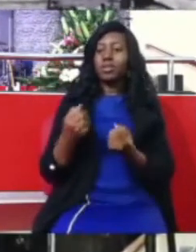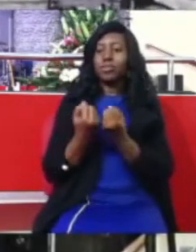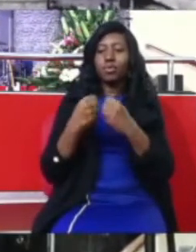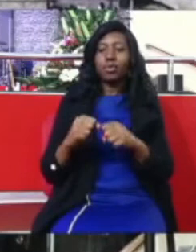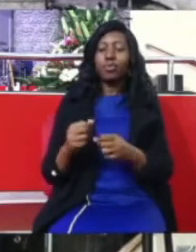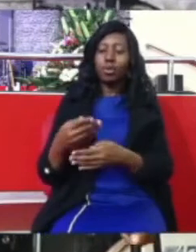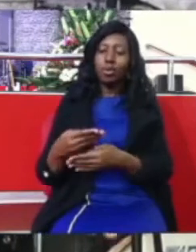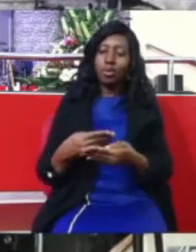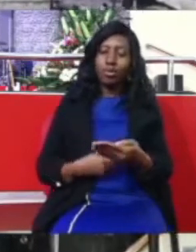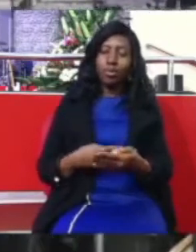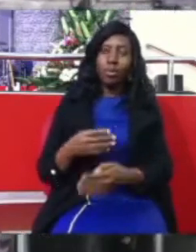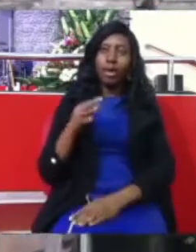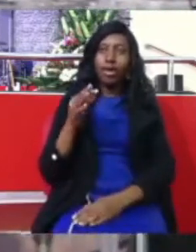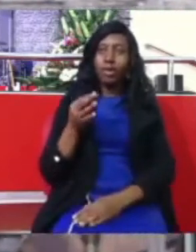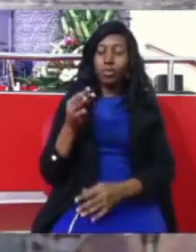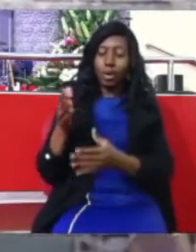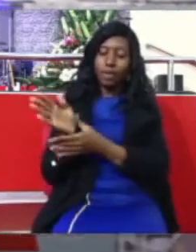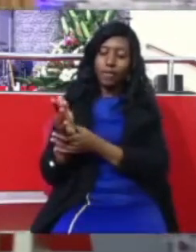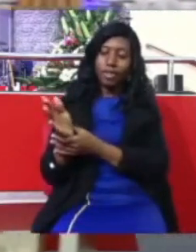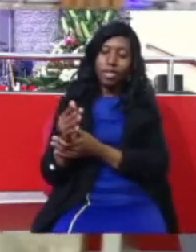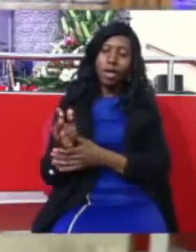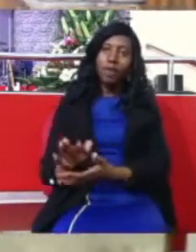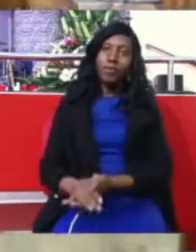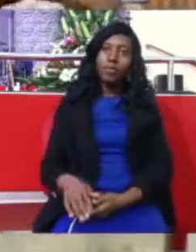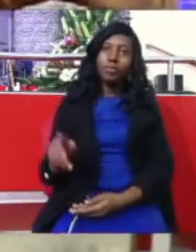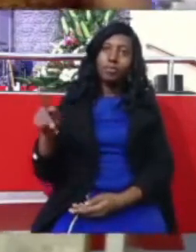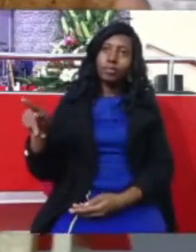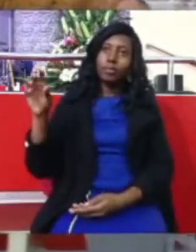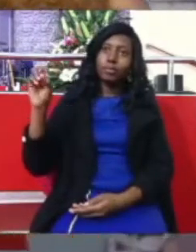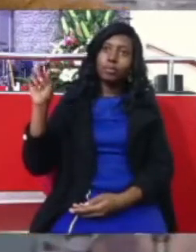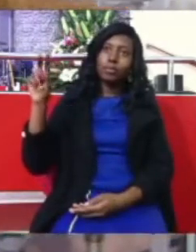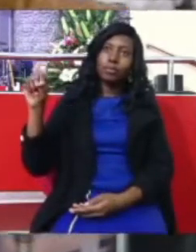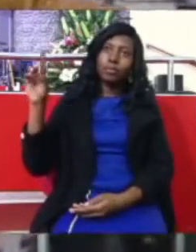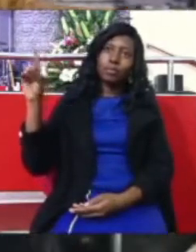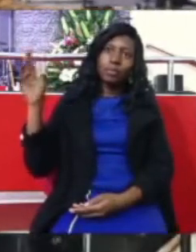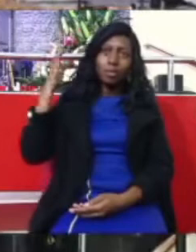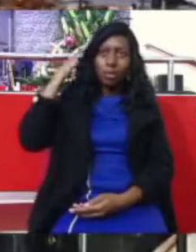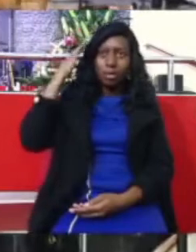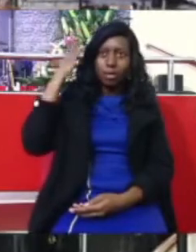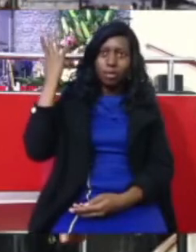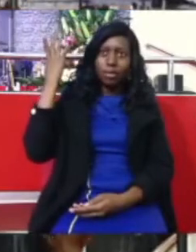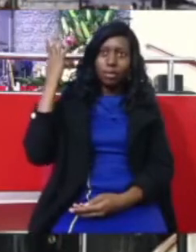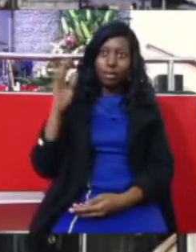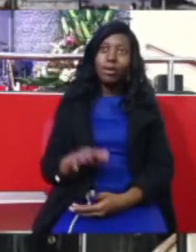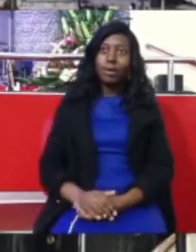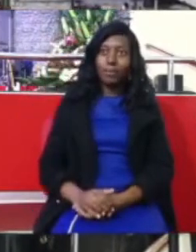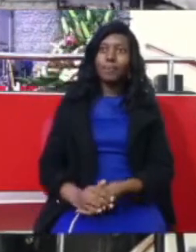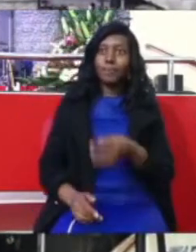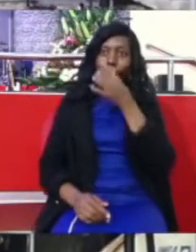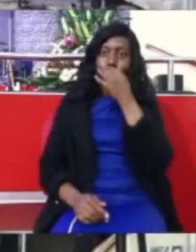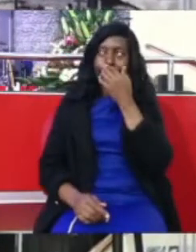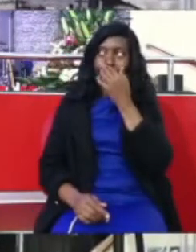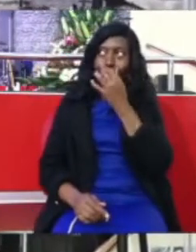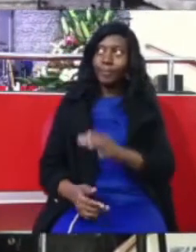it, you are passing around Naivasha, and you see them holding some fish along the side of whatever. Let me